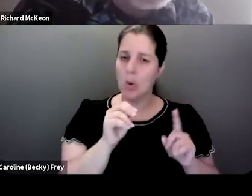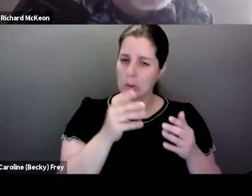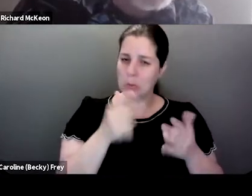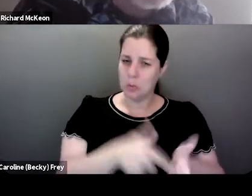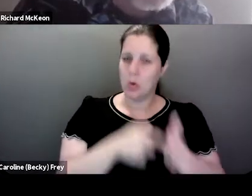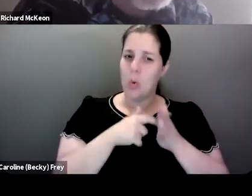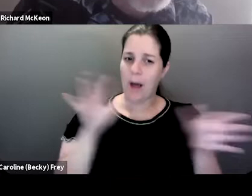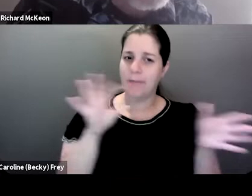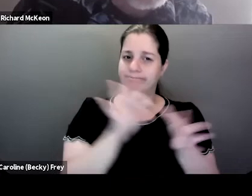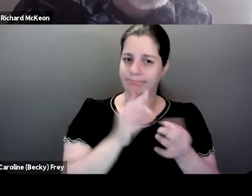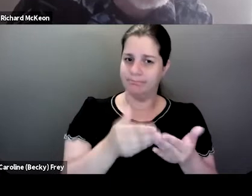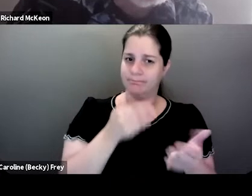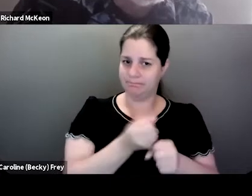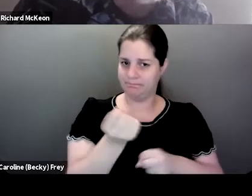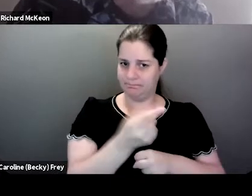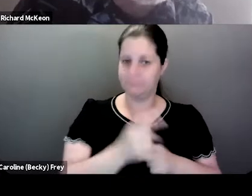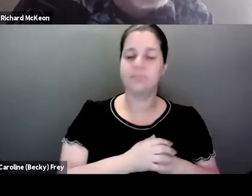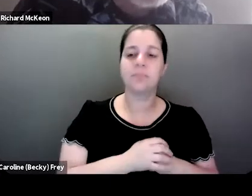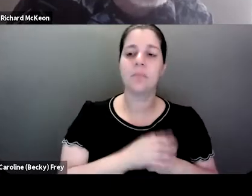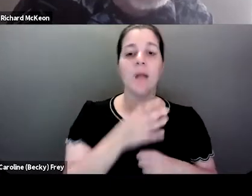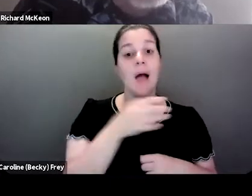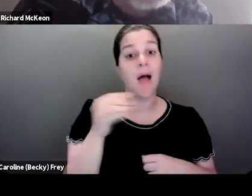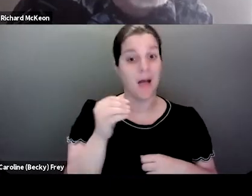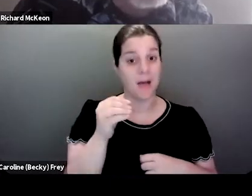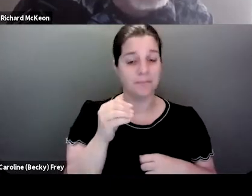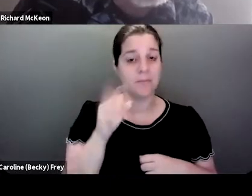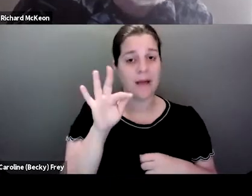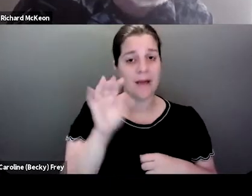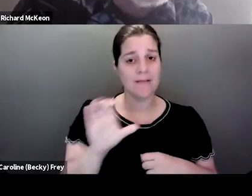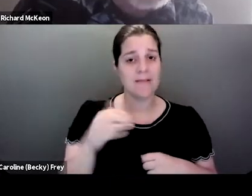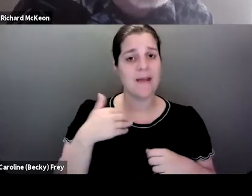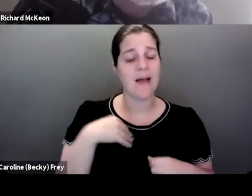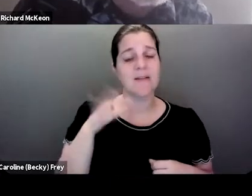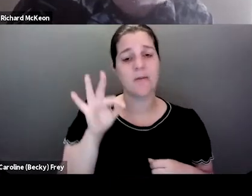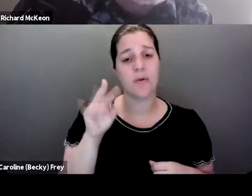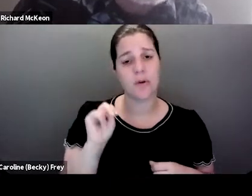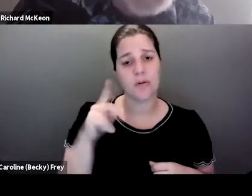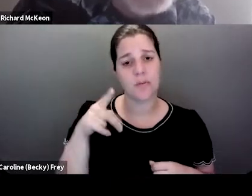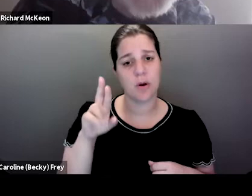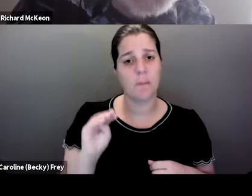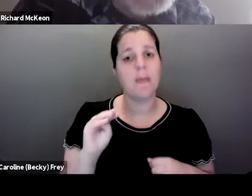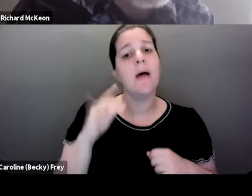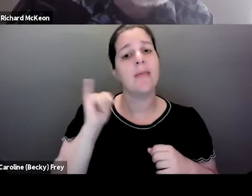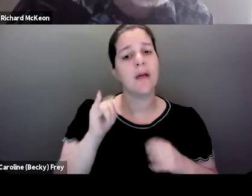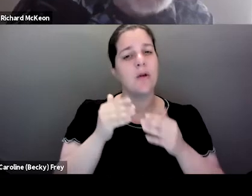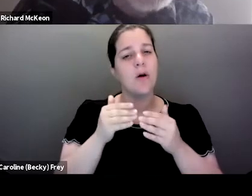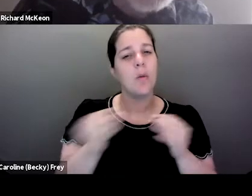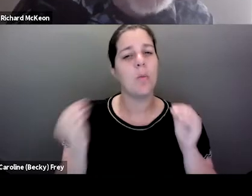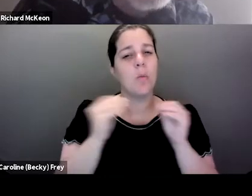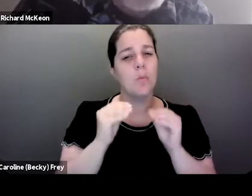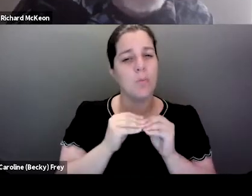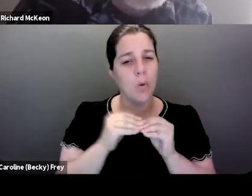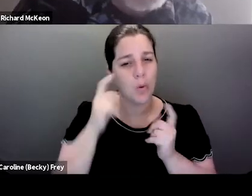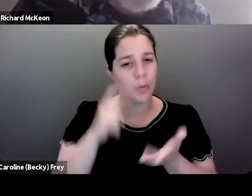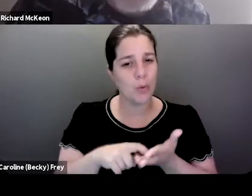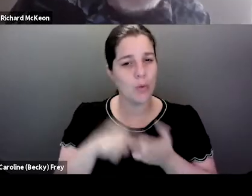process, what they call a further notice of proposed regulation, looking at enabling texting to